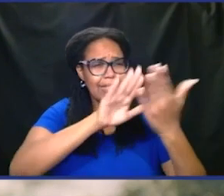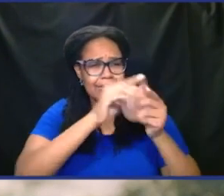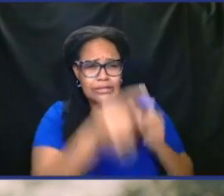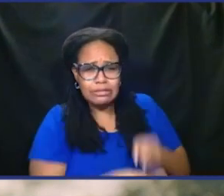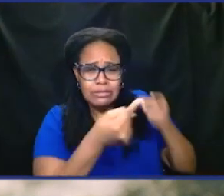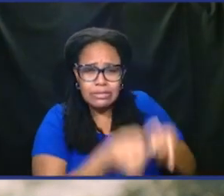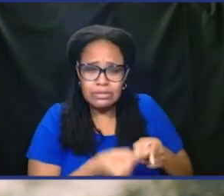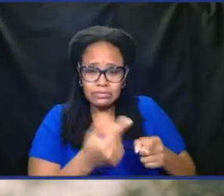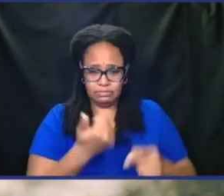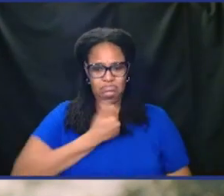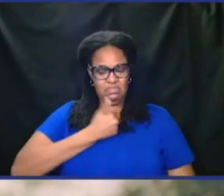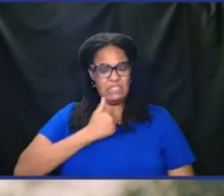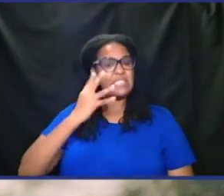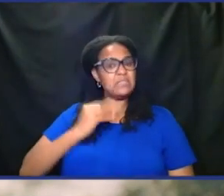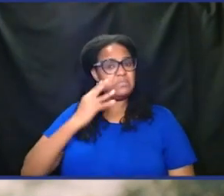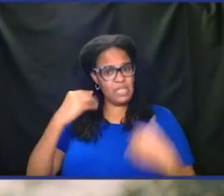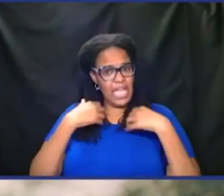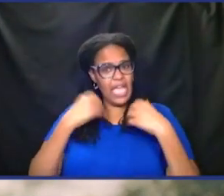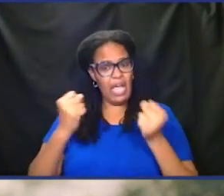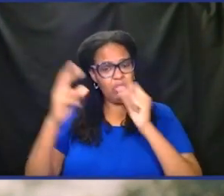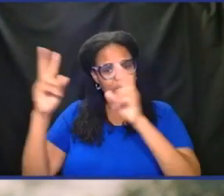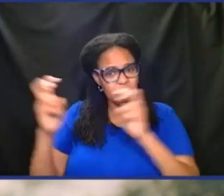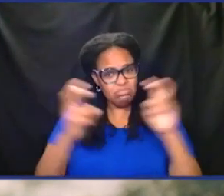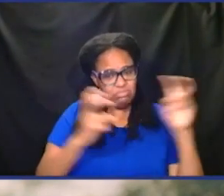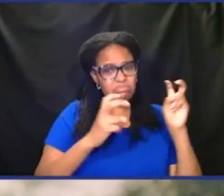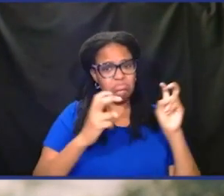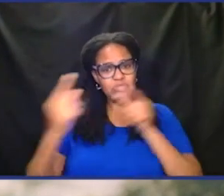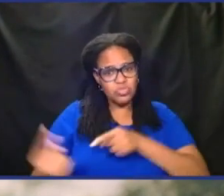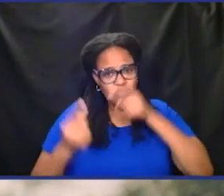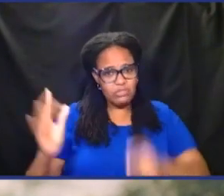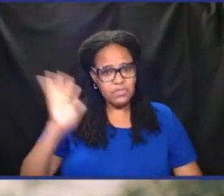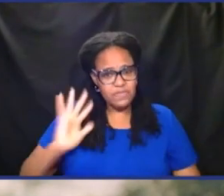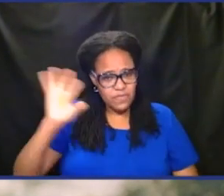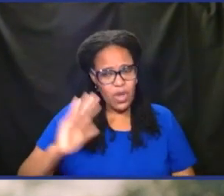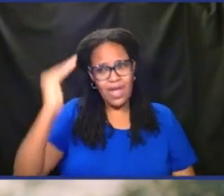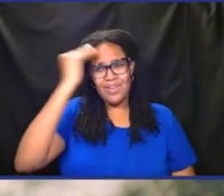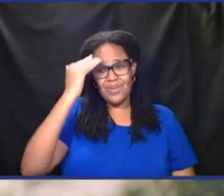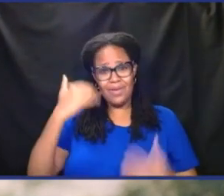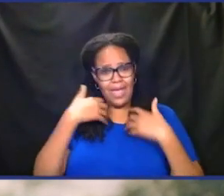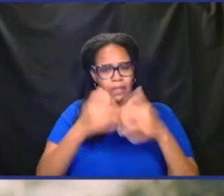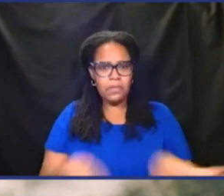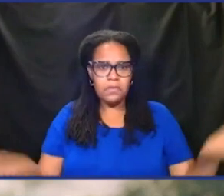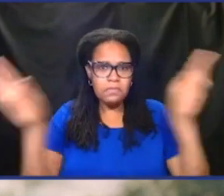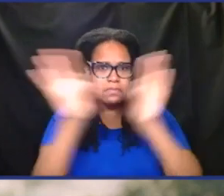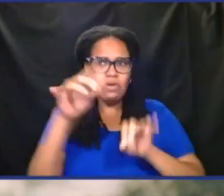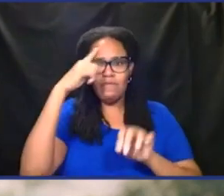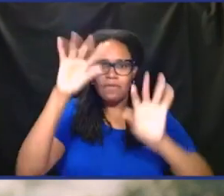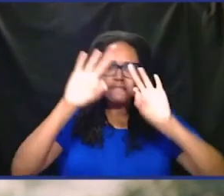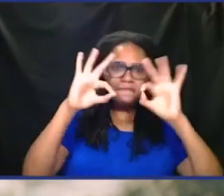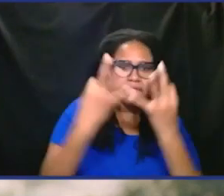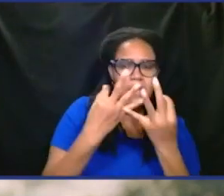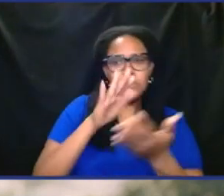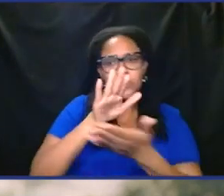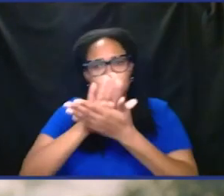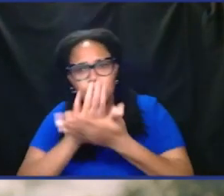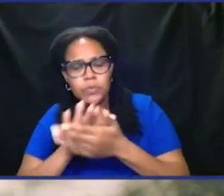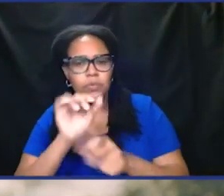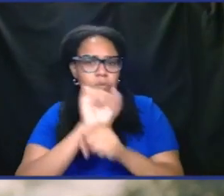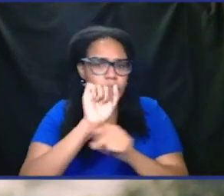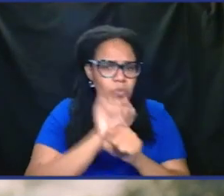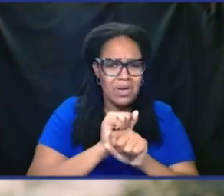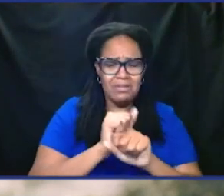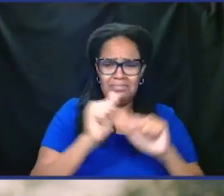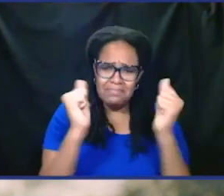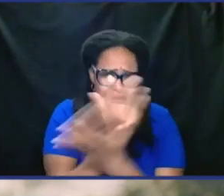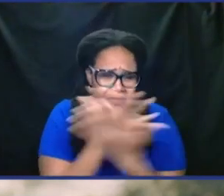health crises, and I know that health is fundamental to everything, to family, school, work, and strong communities. But to provide